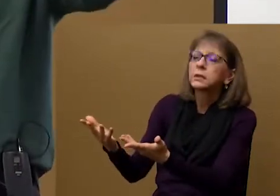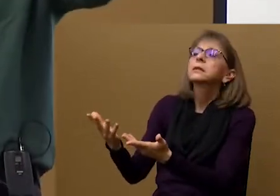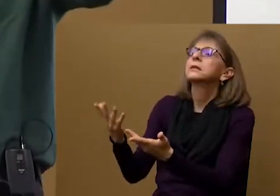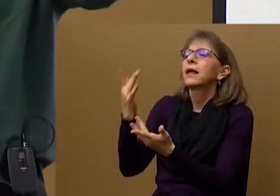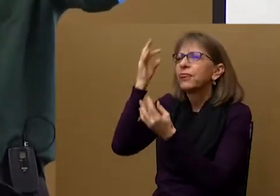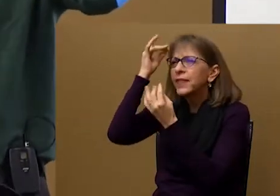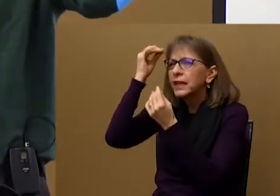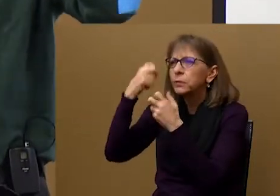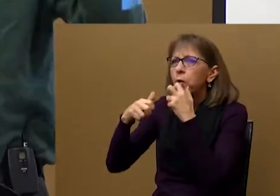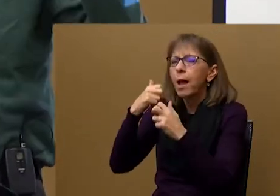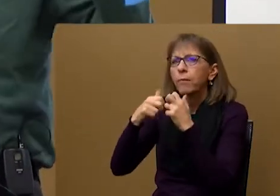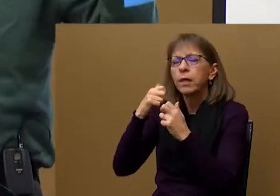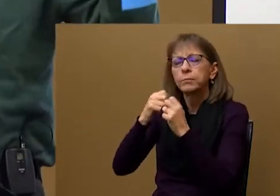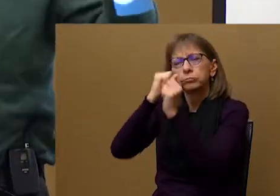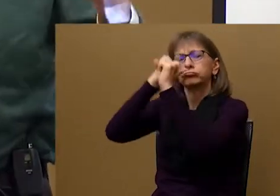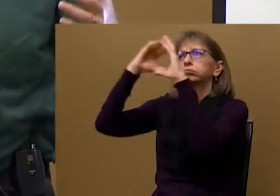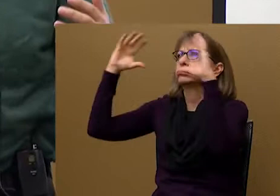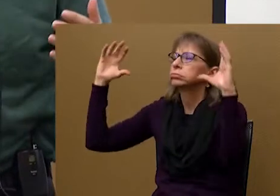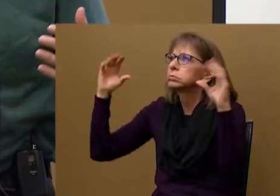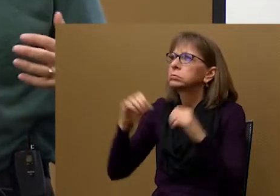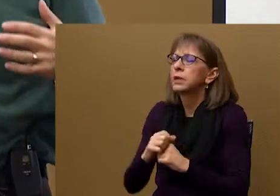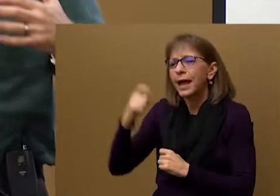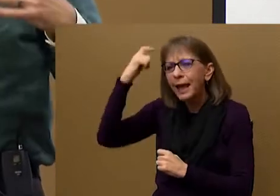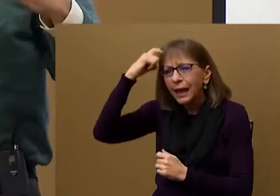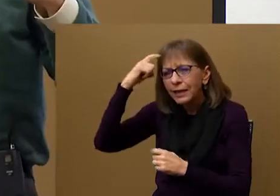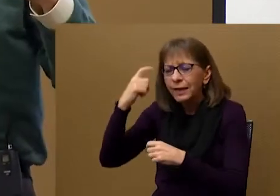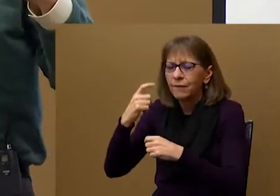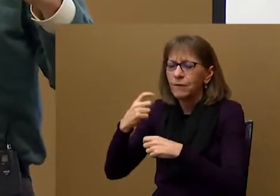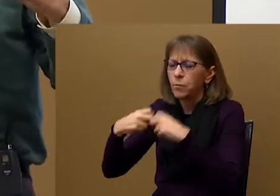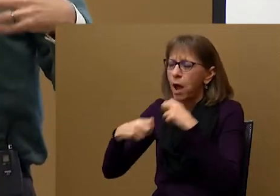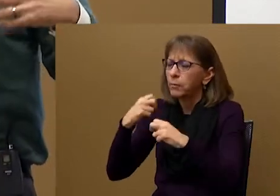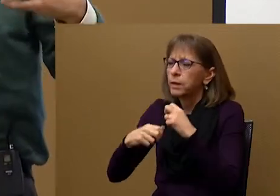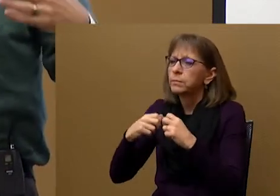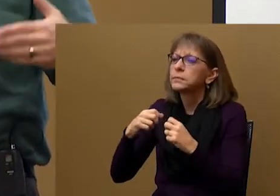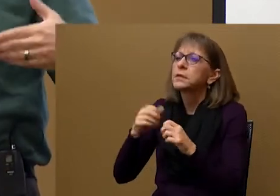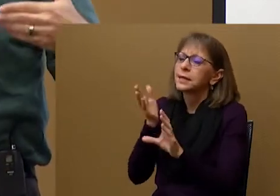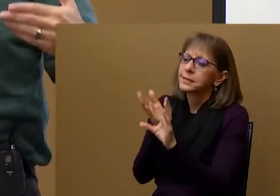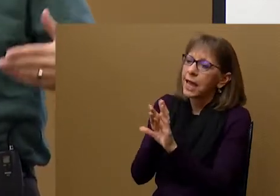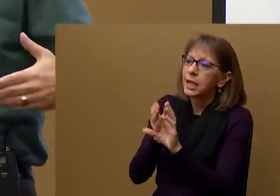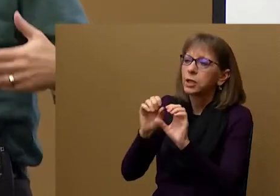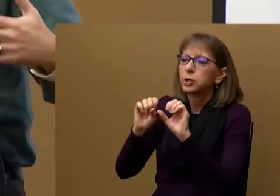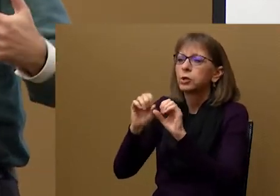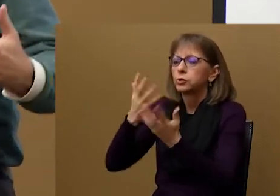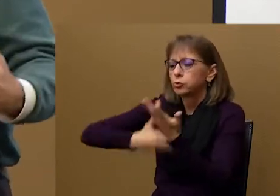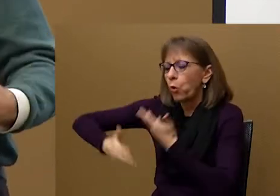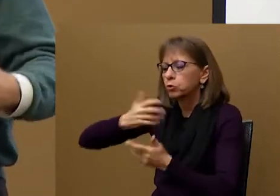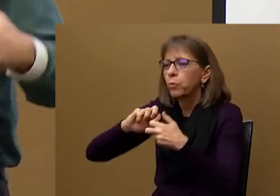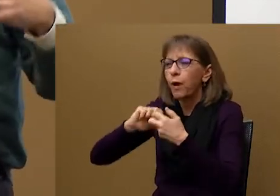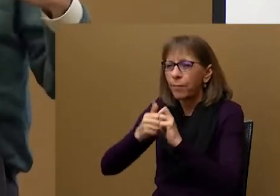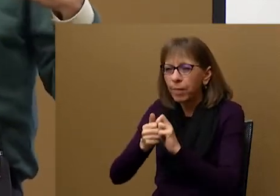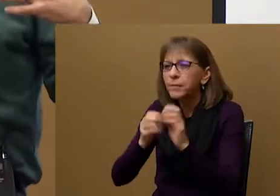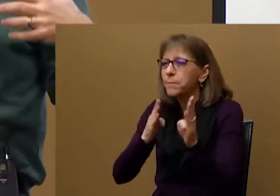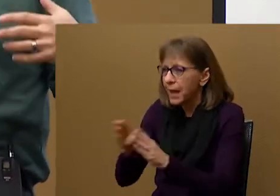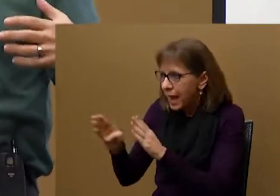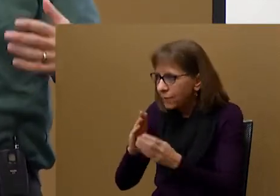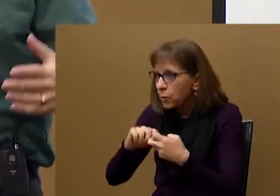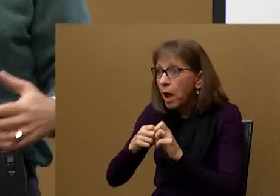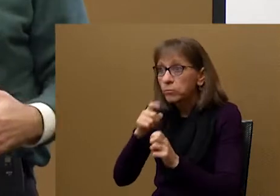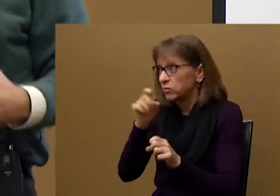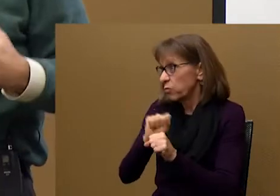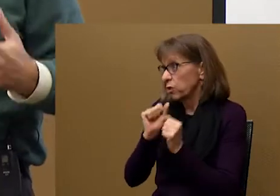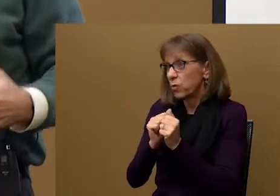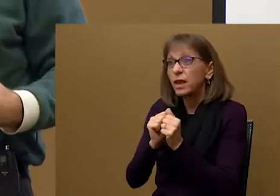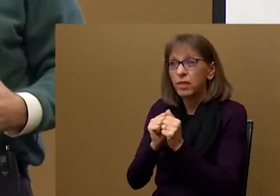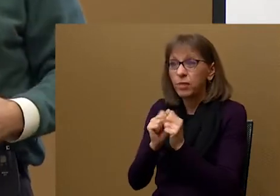is a lot of thinking problems, cognitive problems, psychosocial problems, which I'll discuss, behavioral